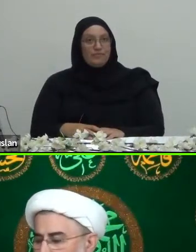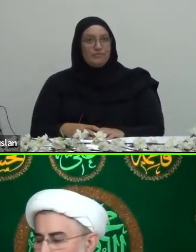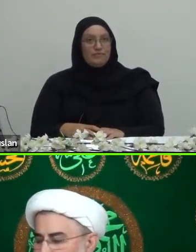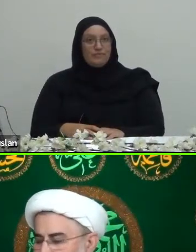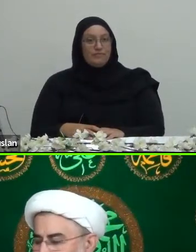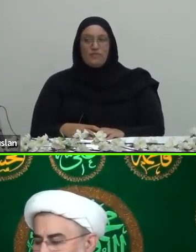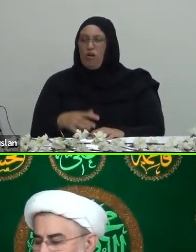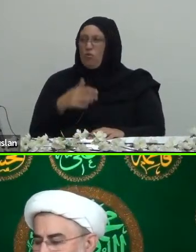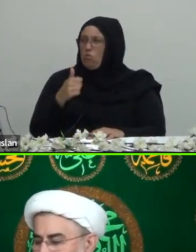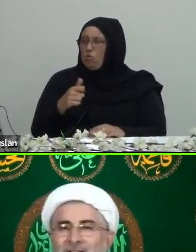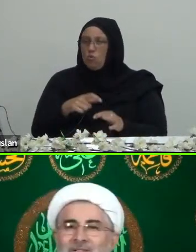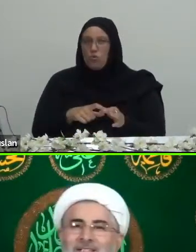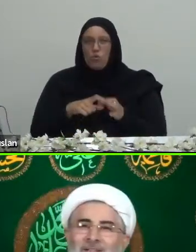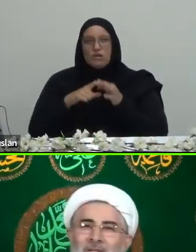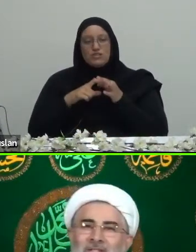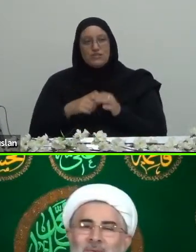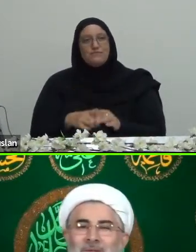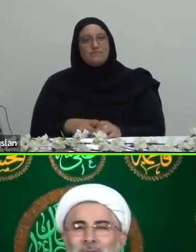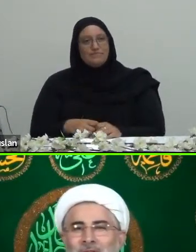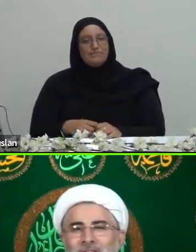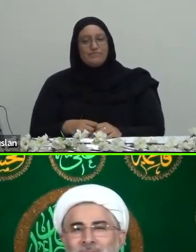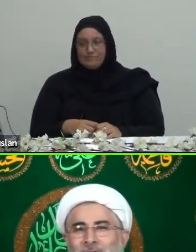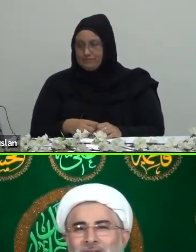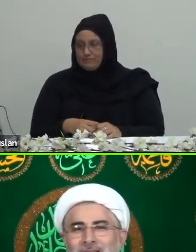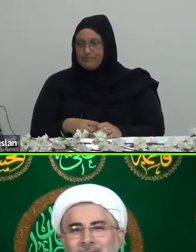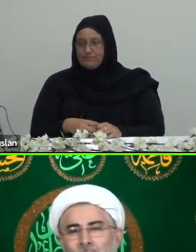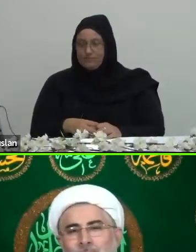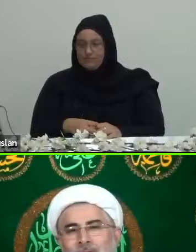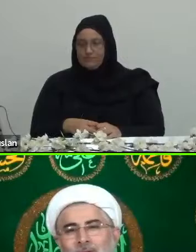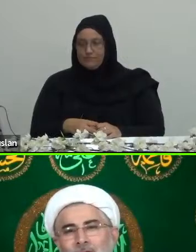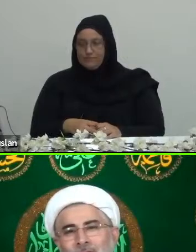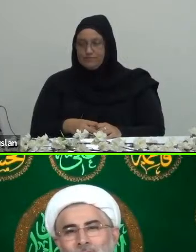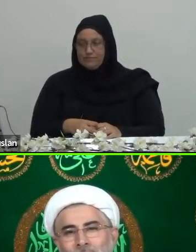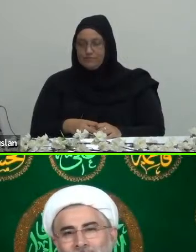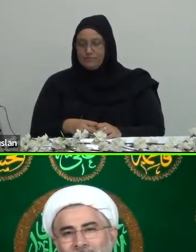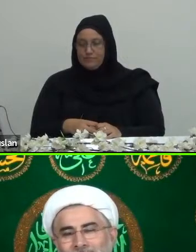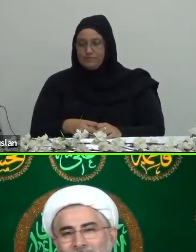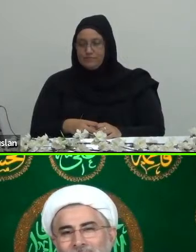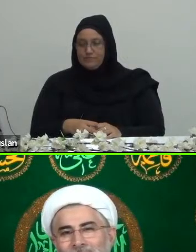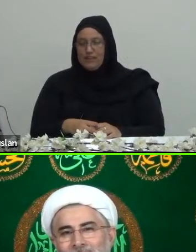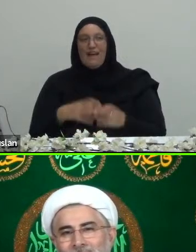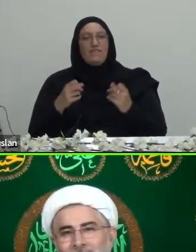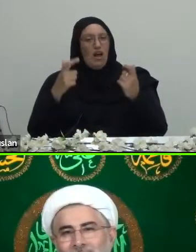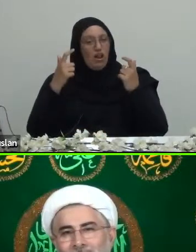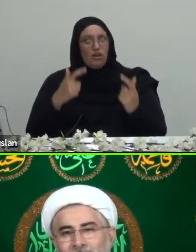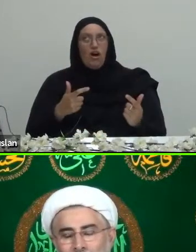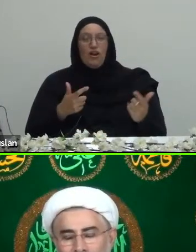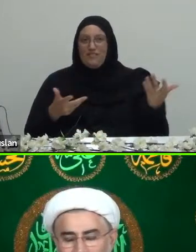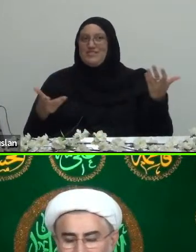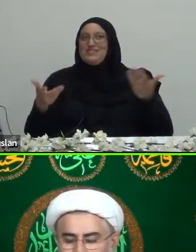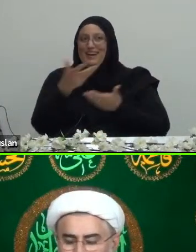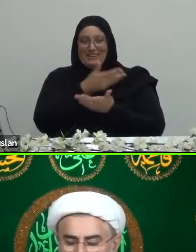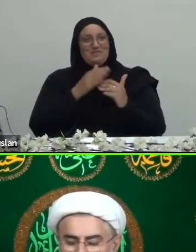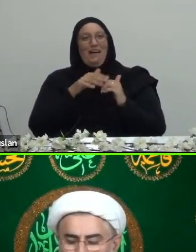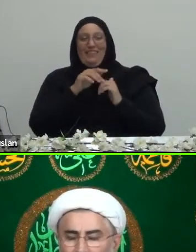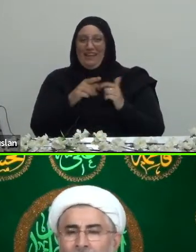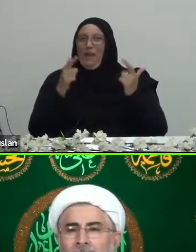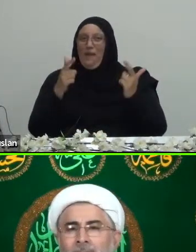Very good question. The reason that I say very good question, because there's a jurisprudential discussion on this